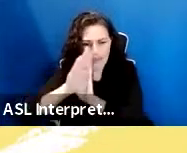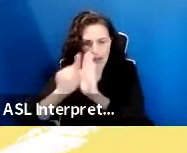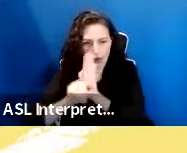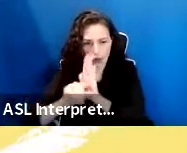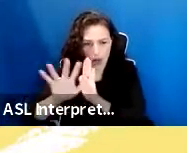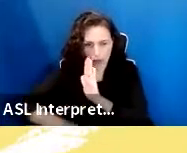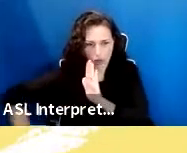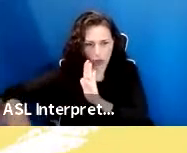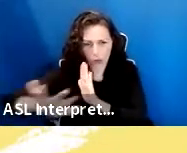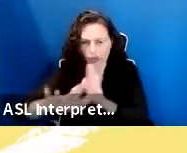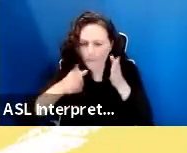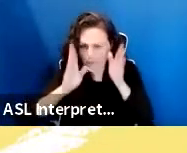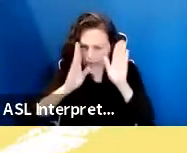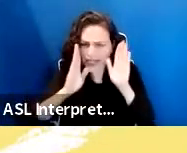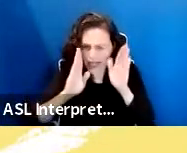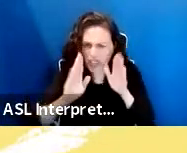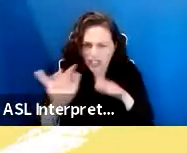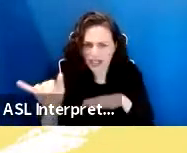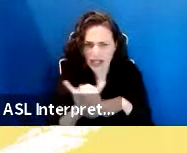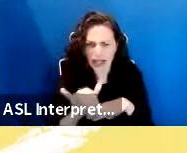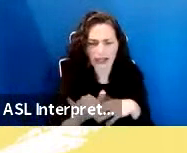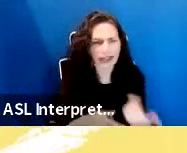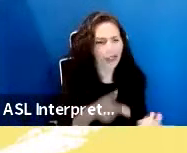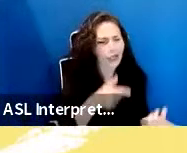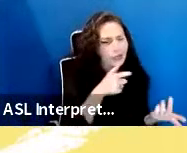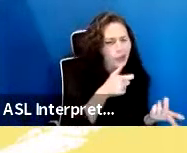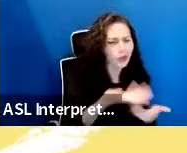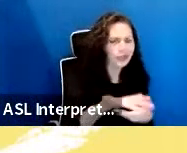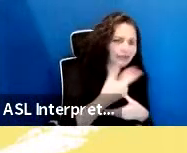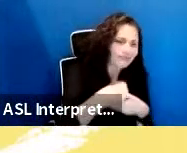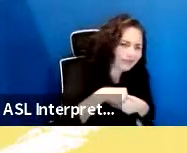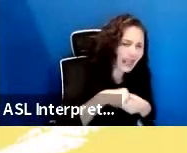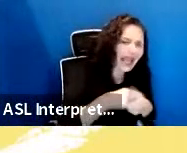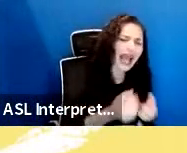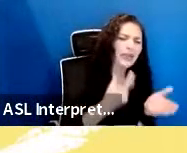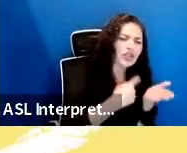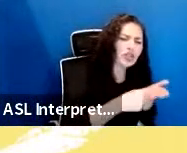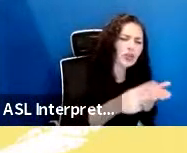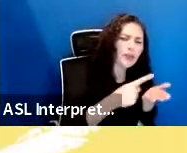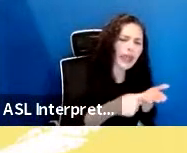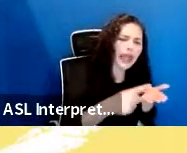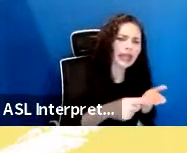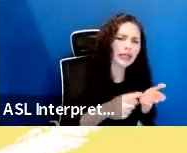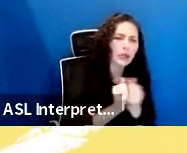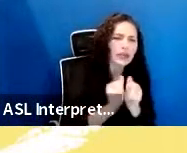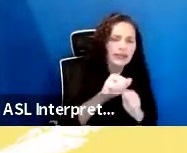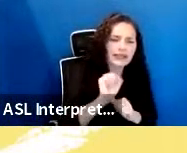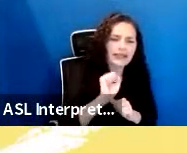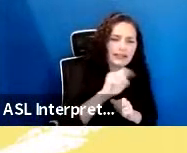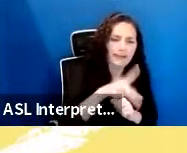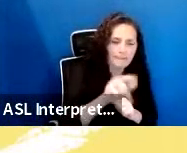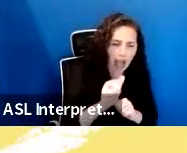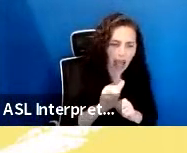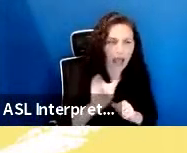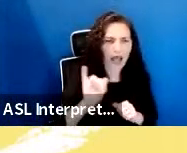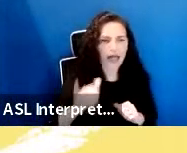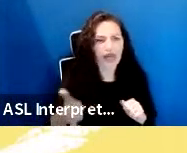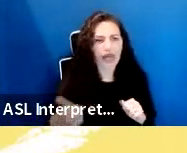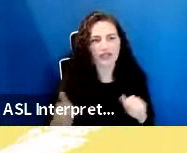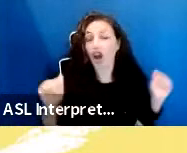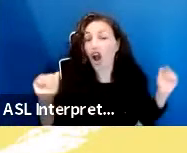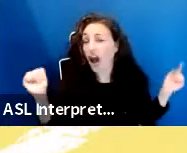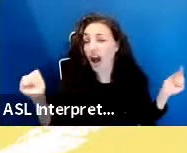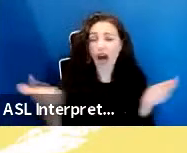to pay attention to. So who's covered? How much do they get paid on the SPA? SPA covers all principal